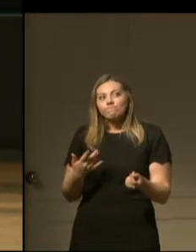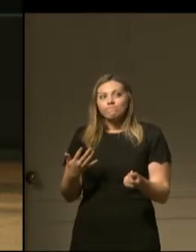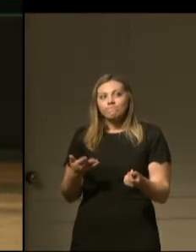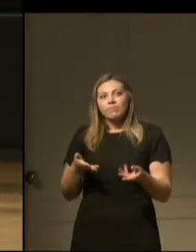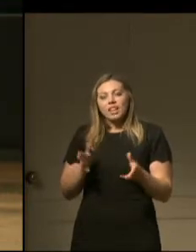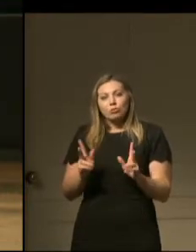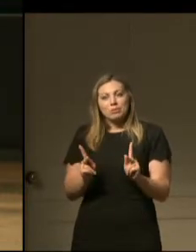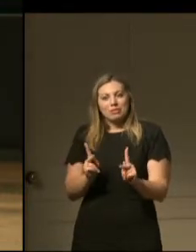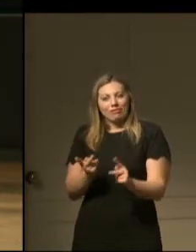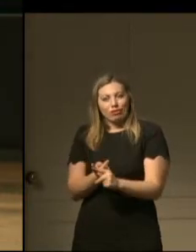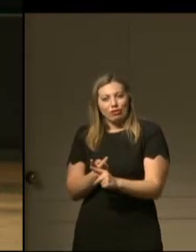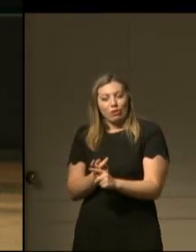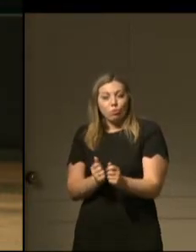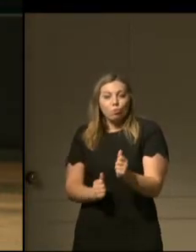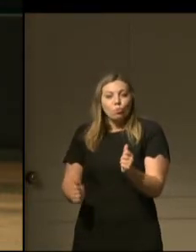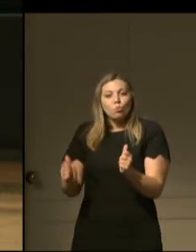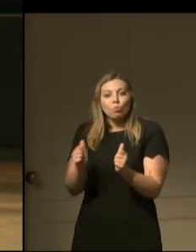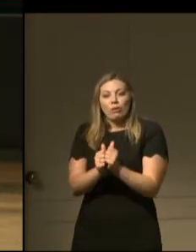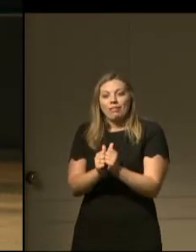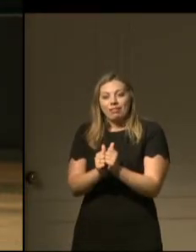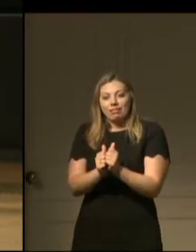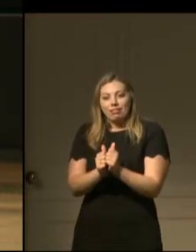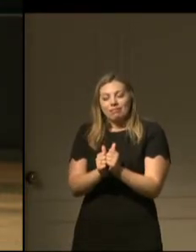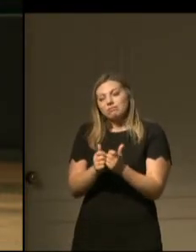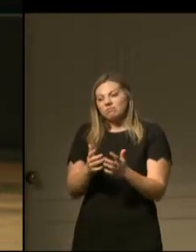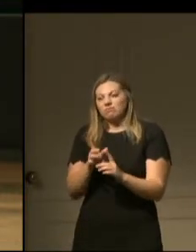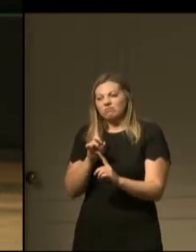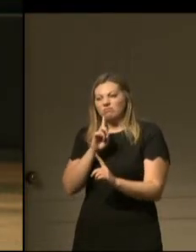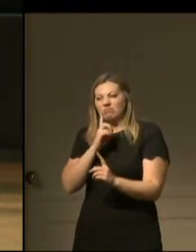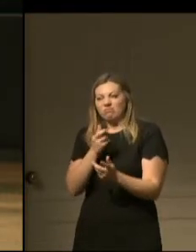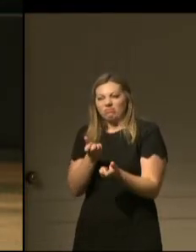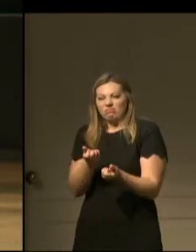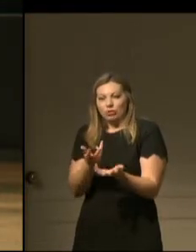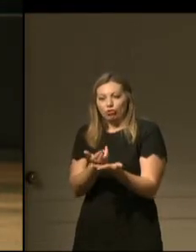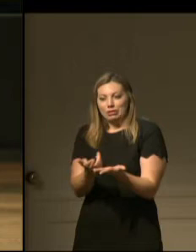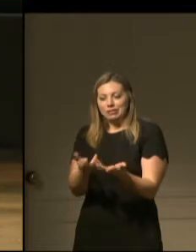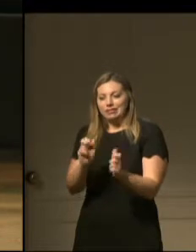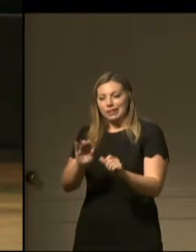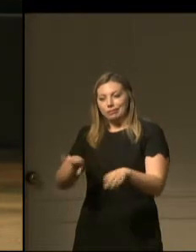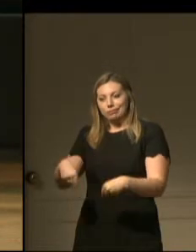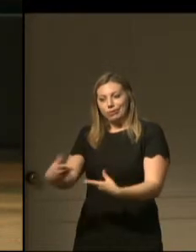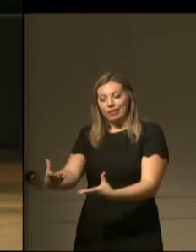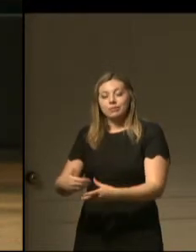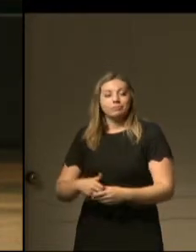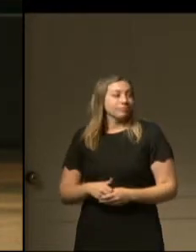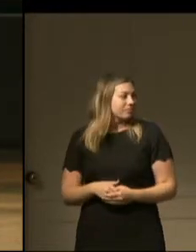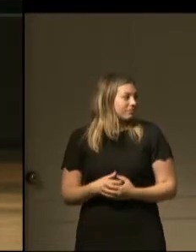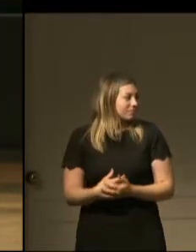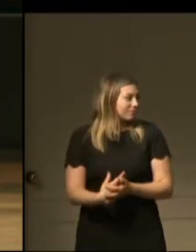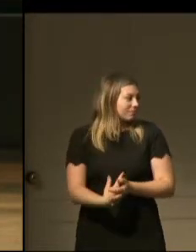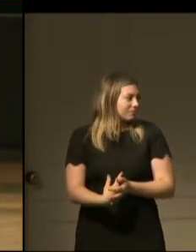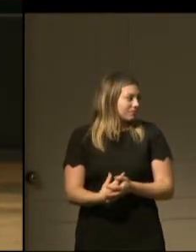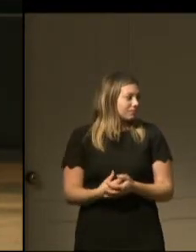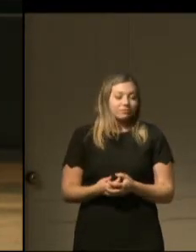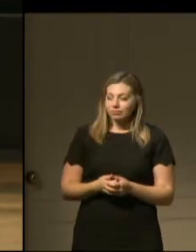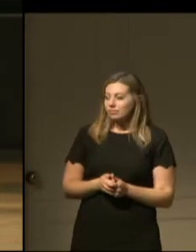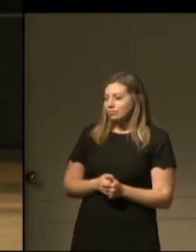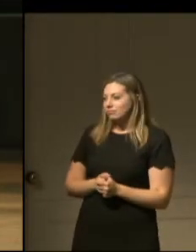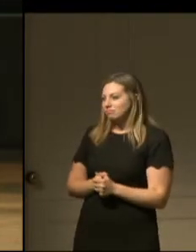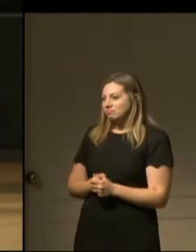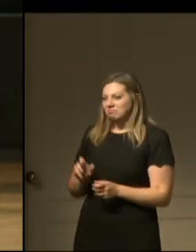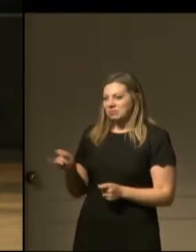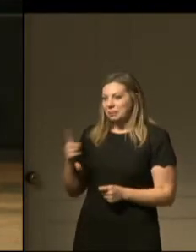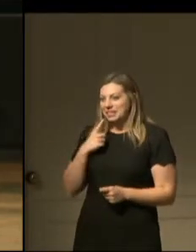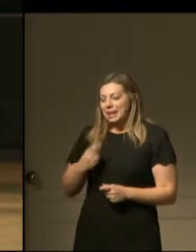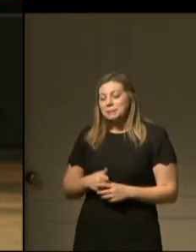let people figure it out with as much resources as you can possibly give them. There you go. Yeah, so what he said.